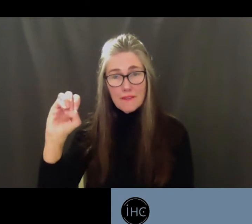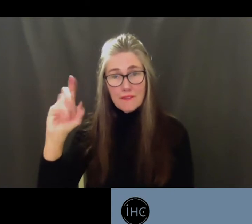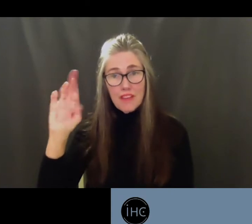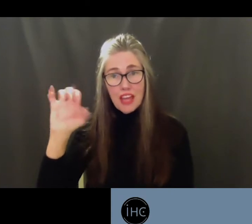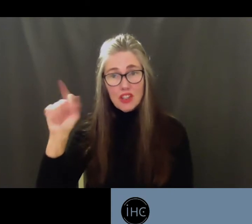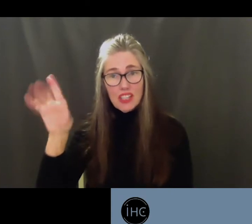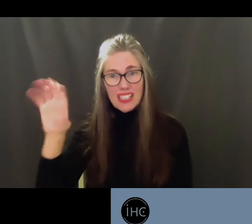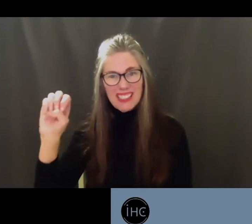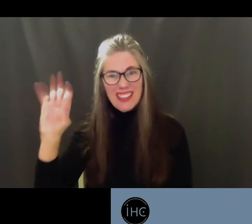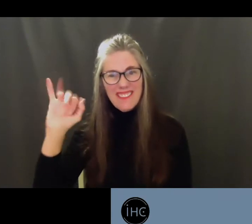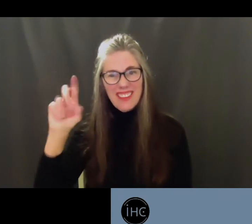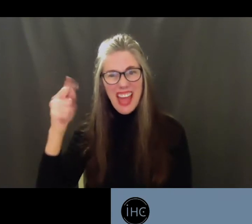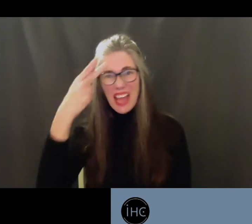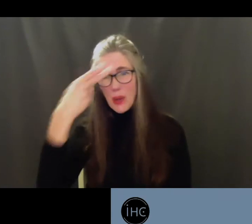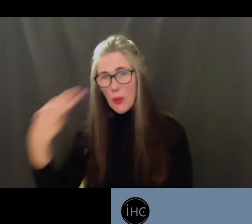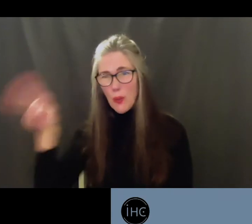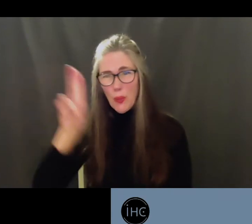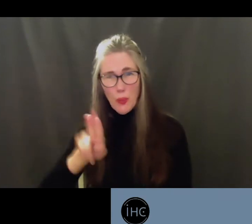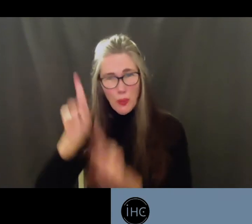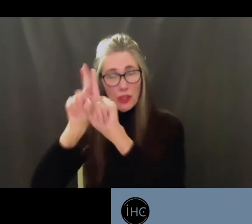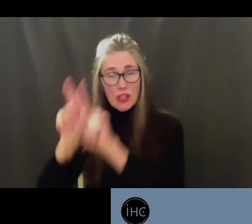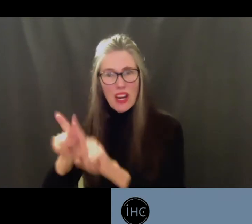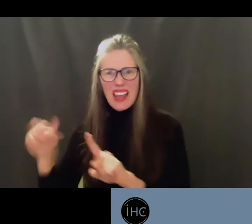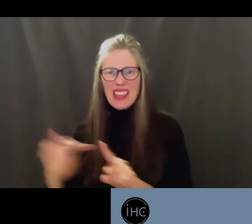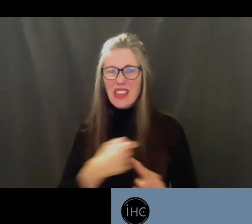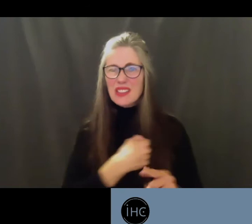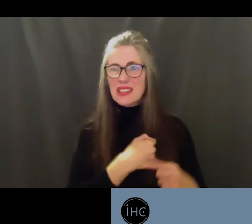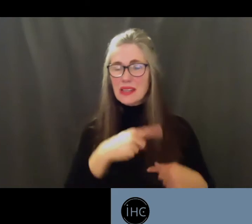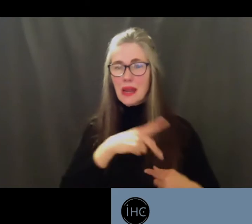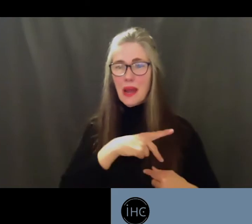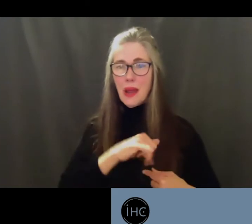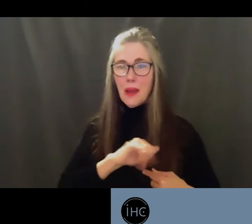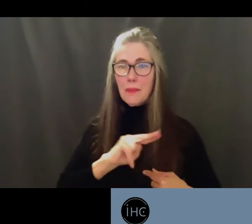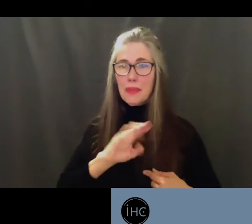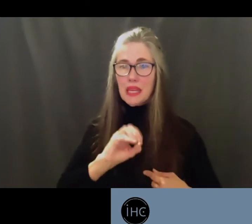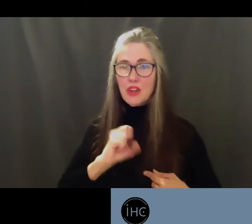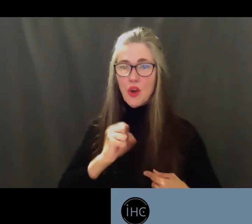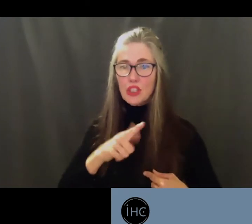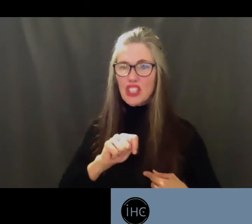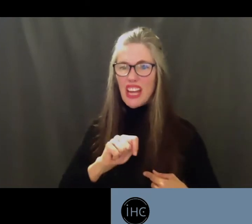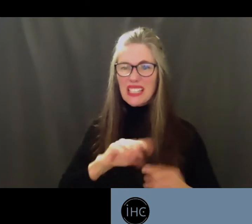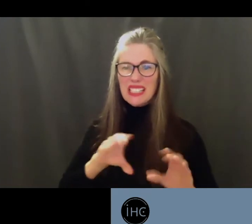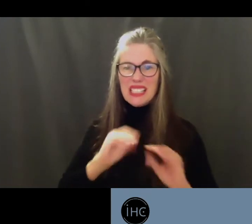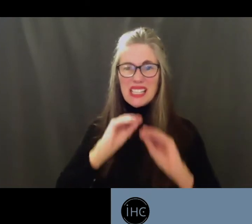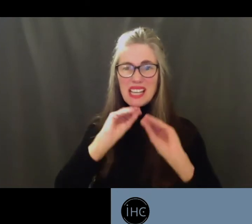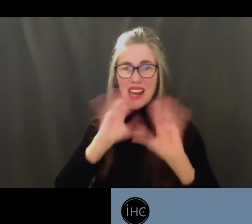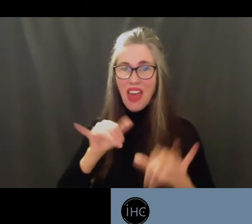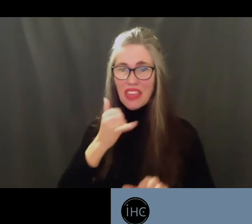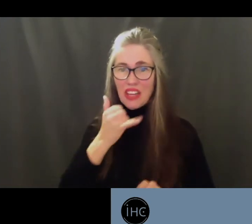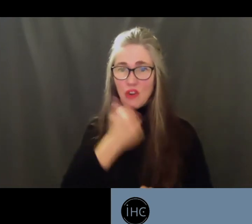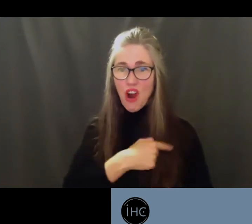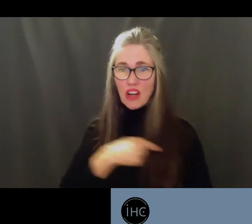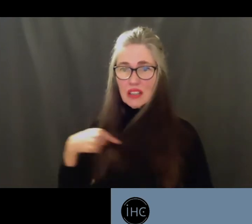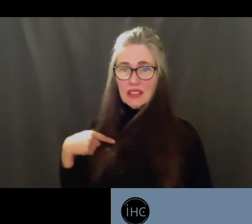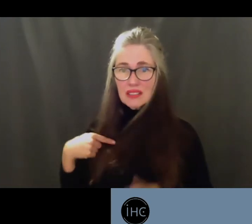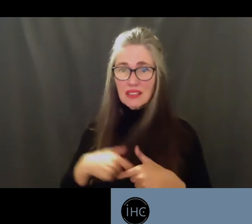other one has a shirt that says, Pinochet did nothing wrong. And so it's very important that